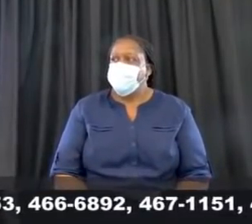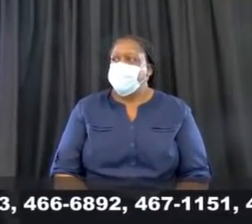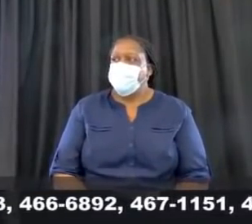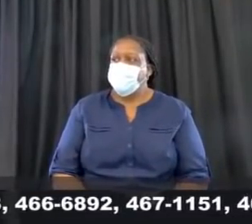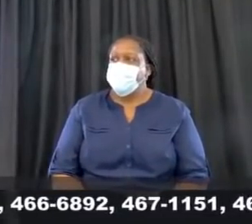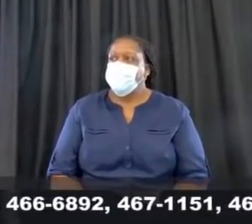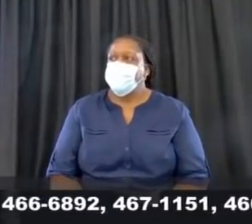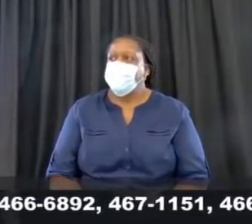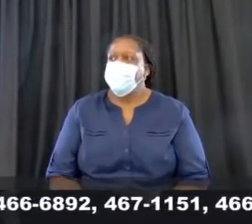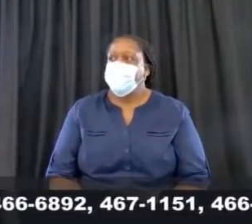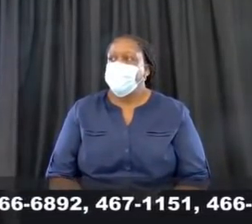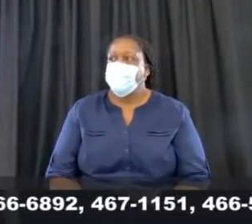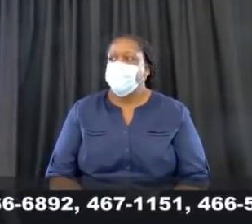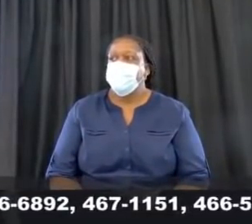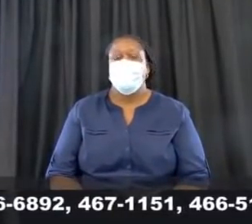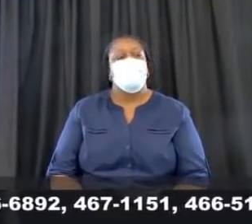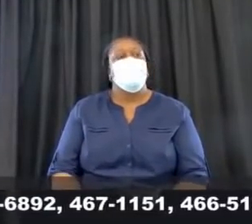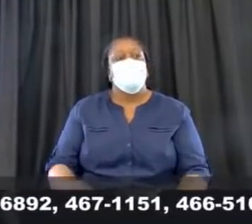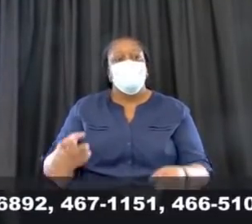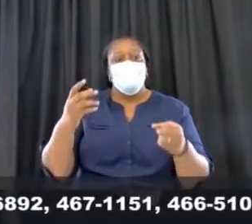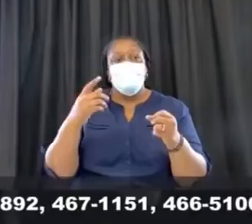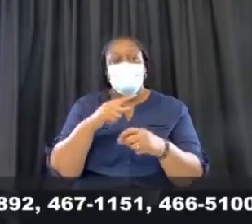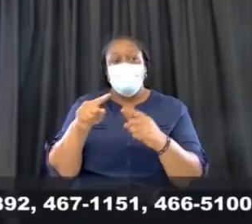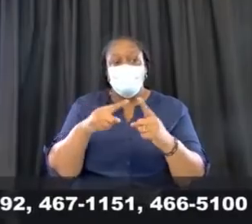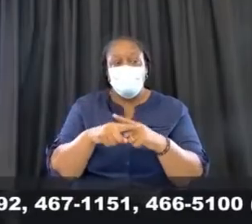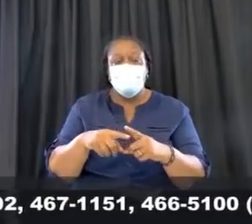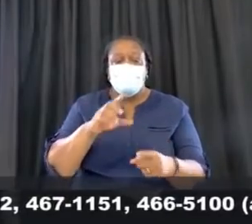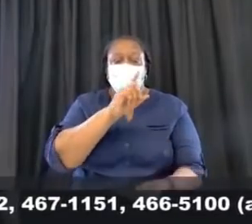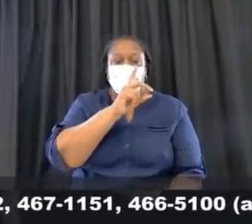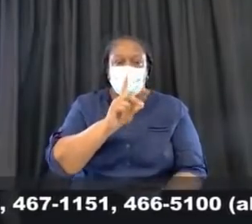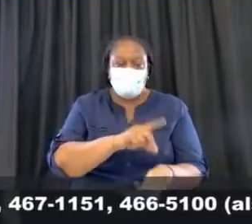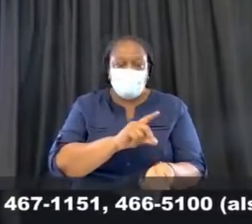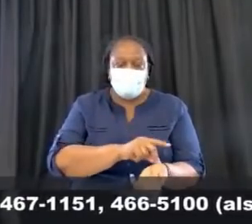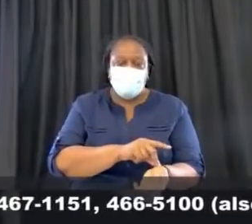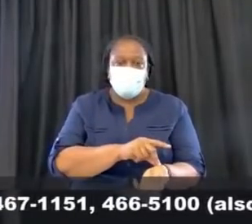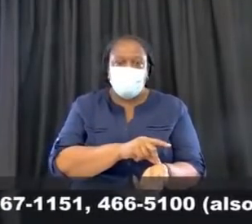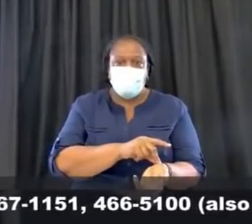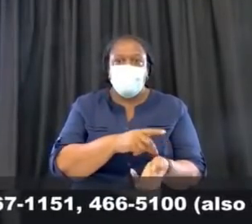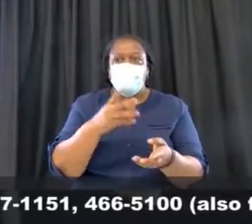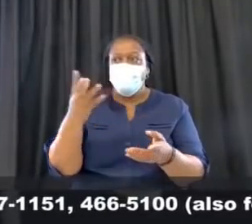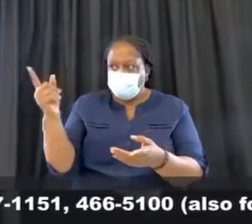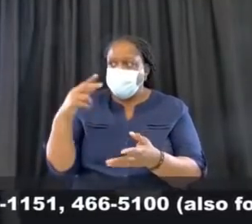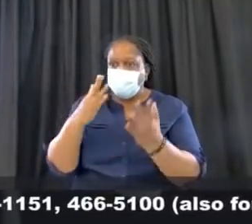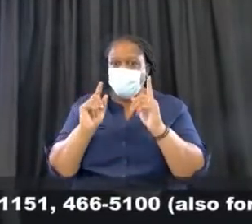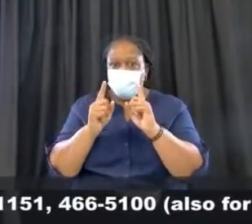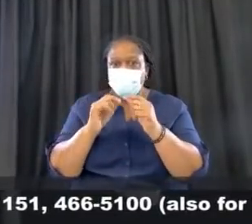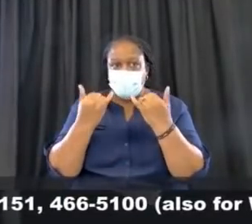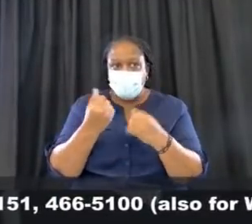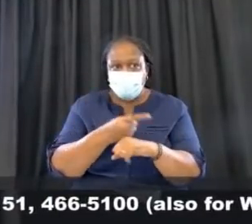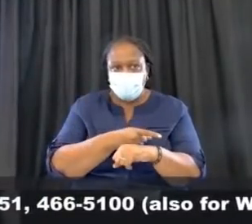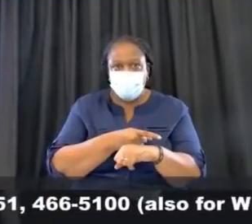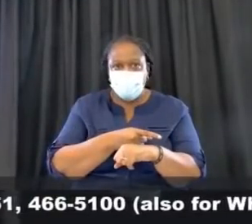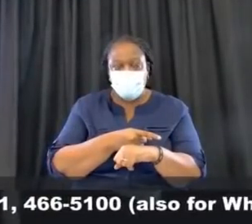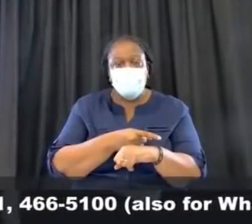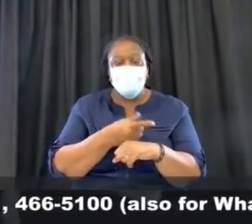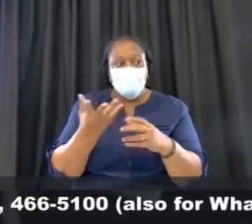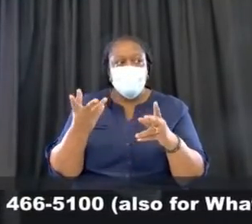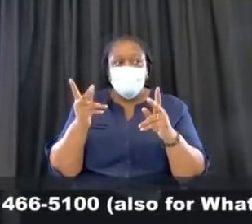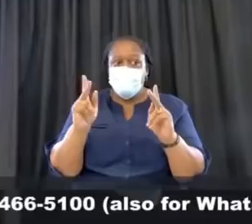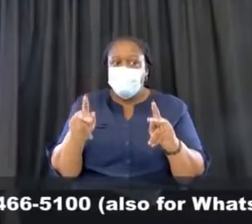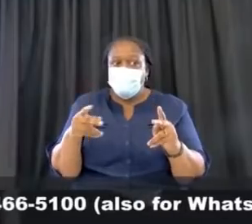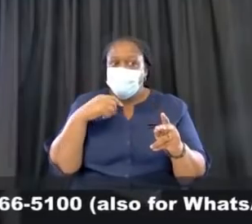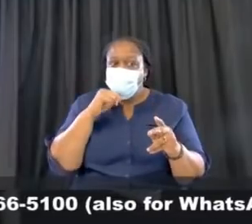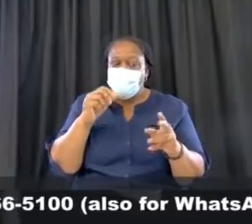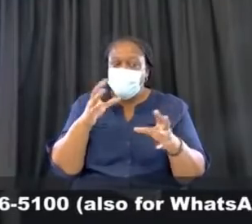was presenting, we got the information. And this comes once you have an increased volume of work. And so persons will